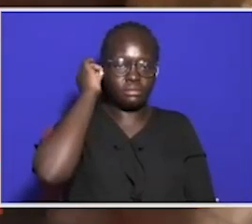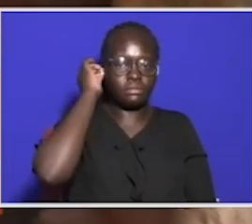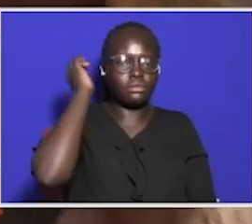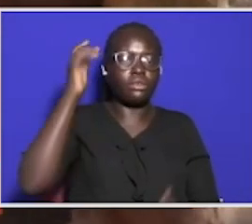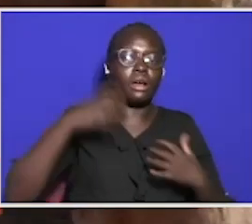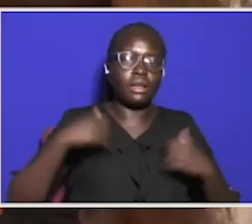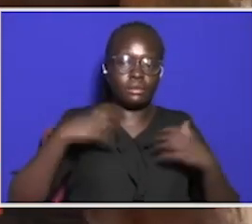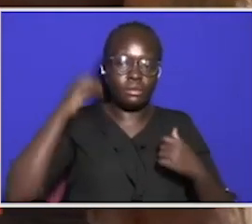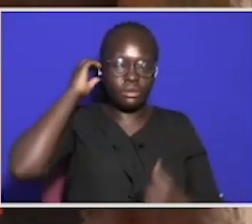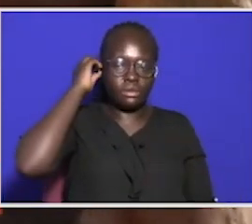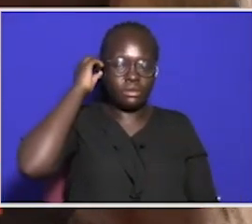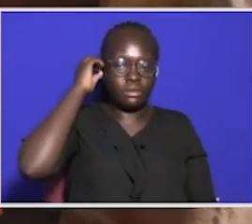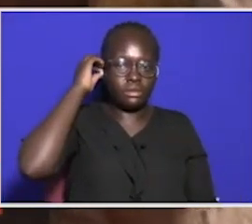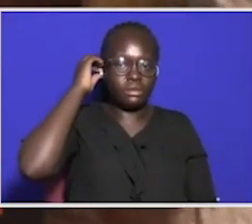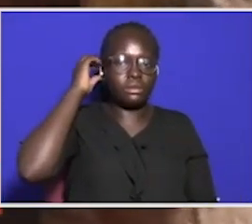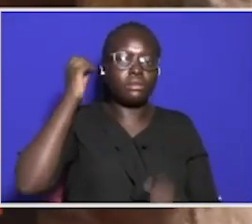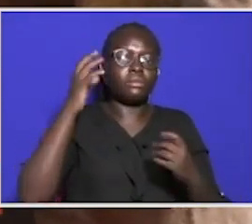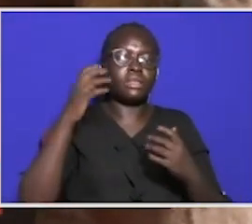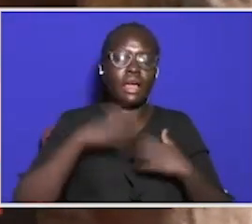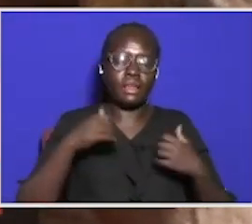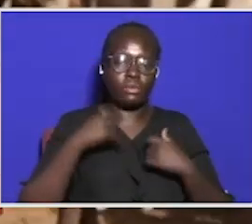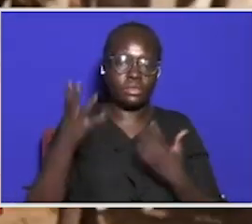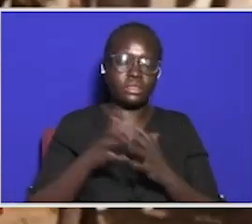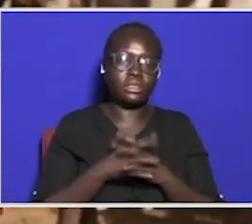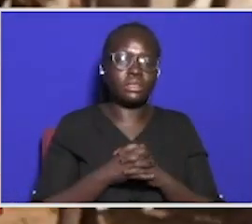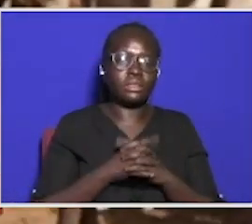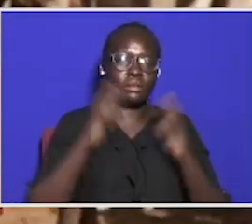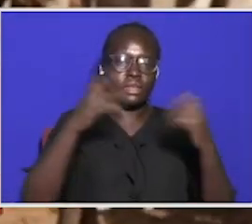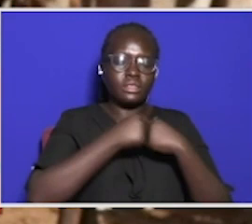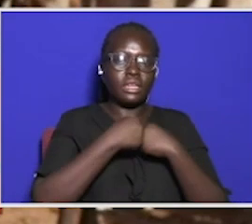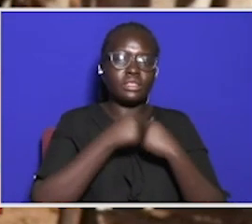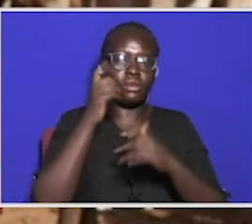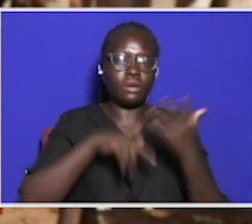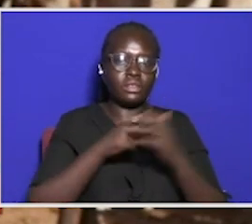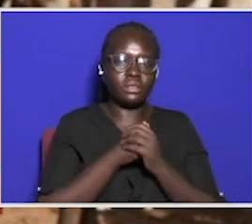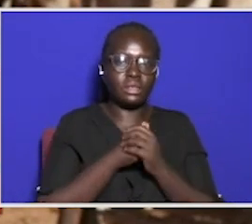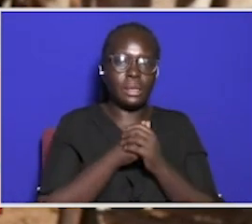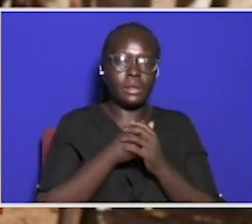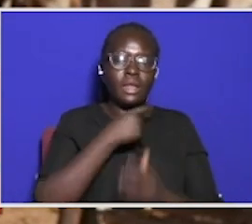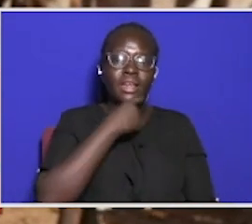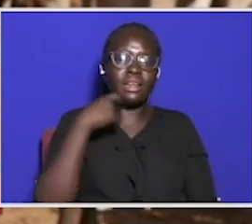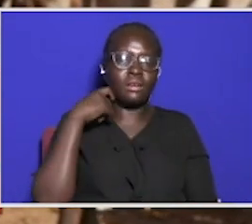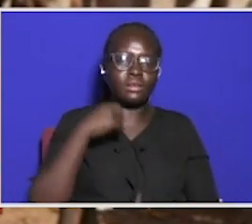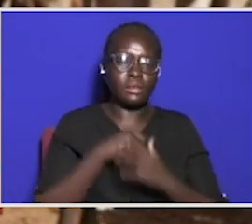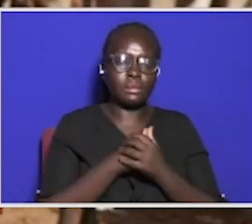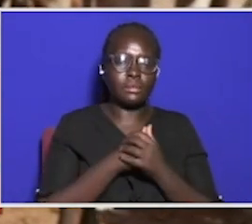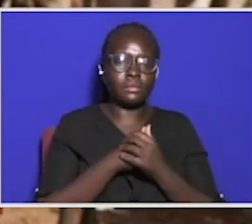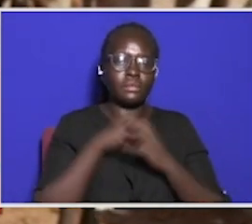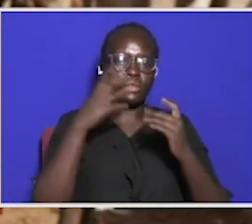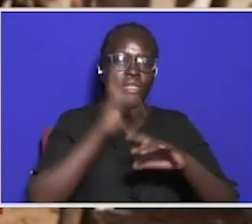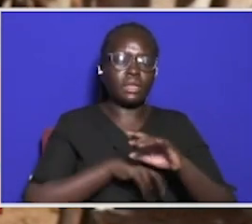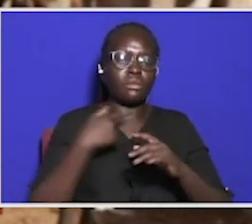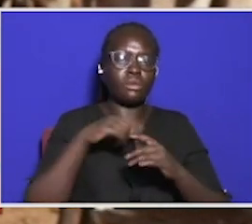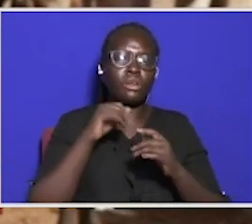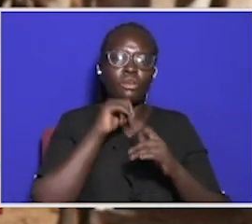And most of these animals, the major challenge is mainly the drought. Most of the time we are not